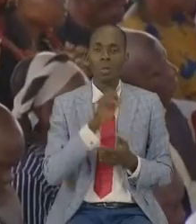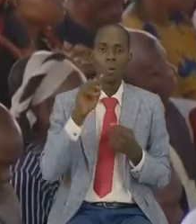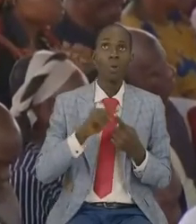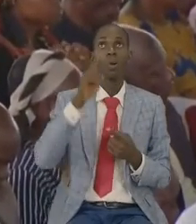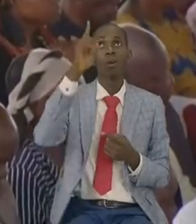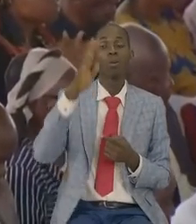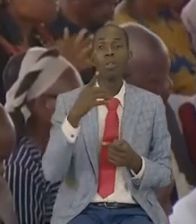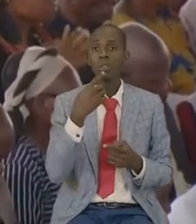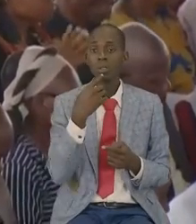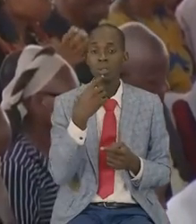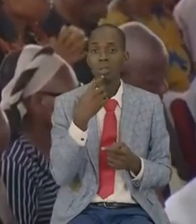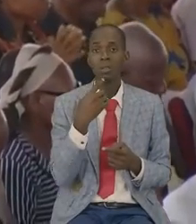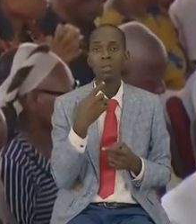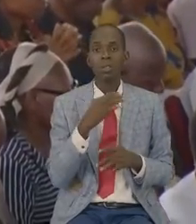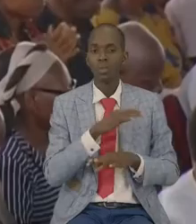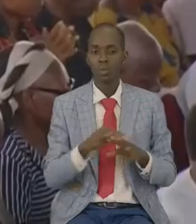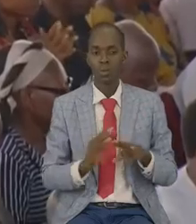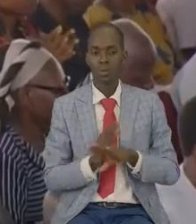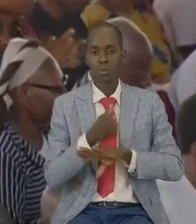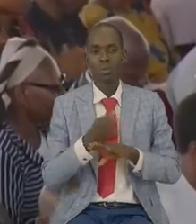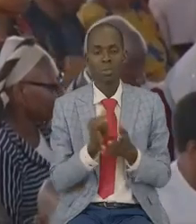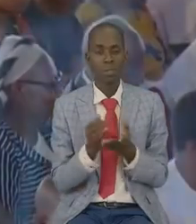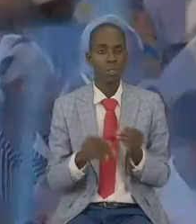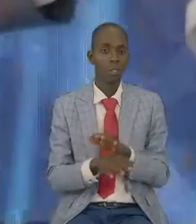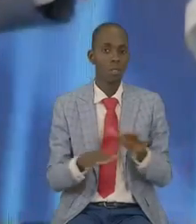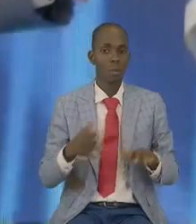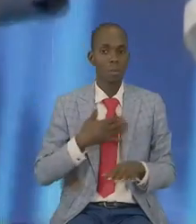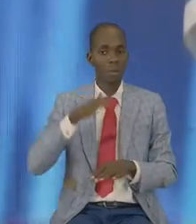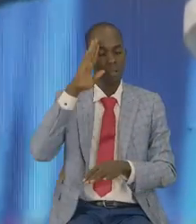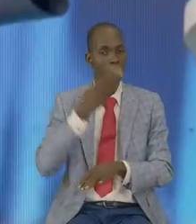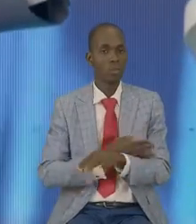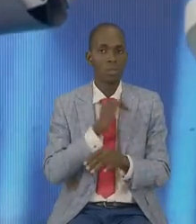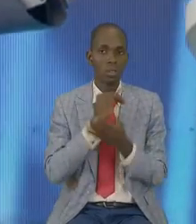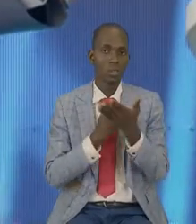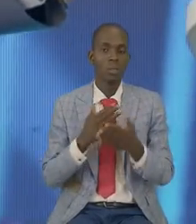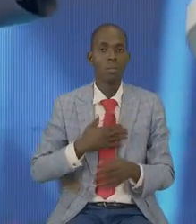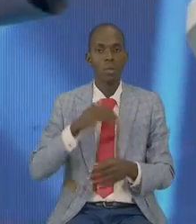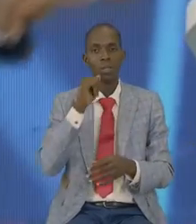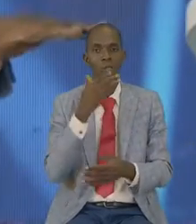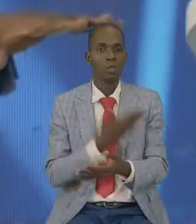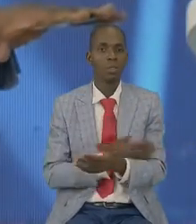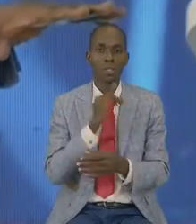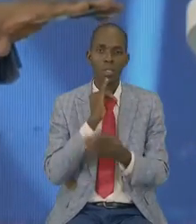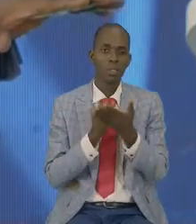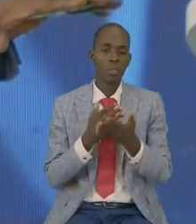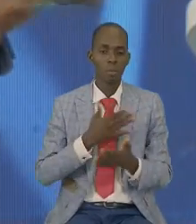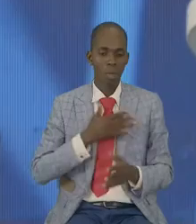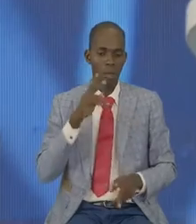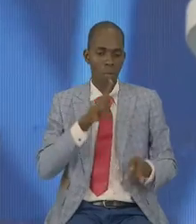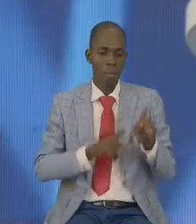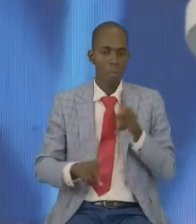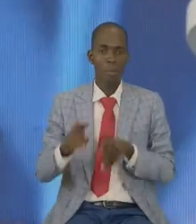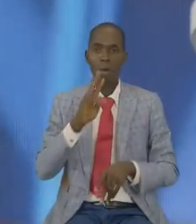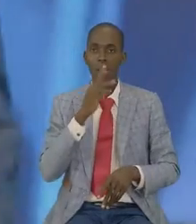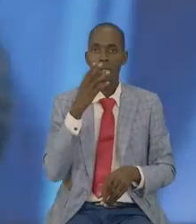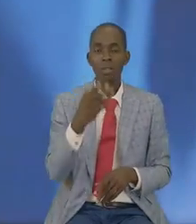says, don't cross that line, my son is there, my daughter is there, my people are there, and